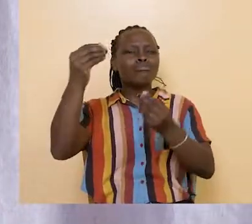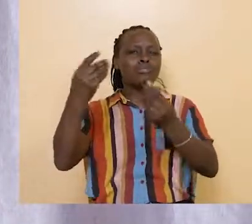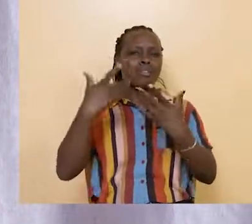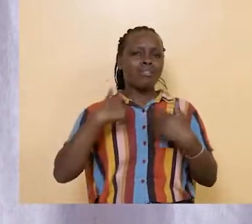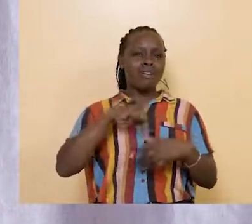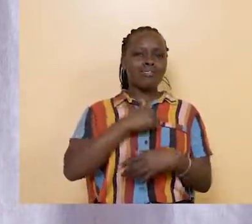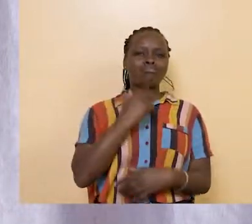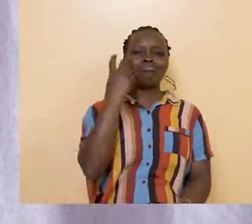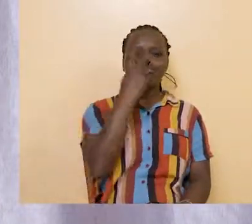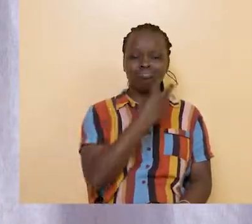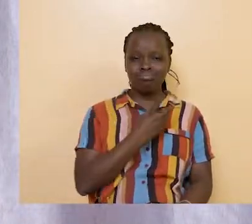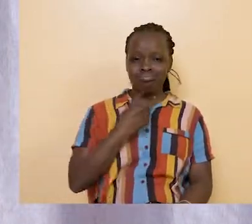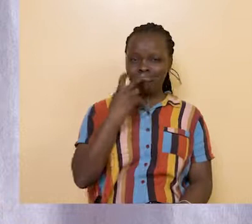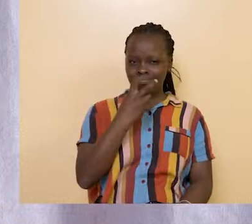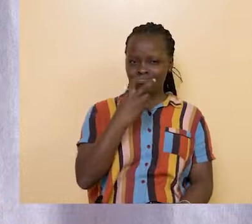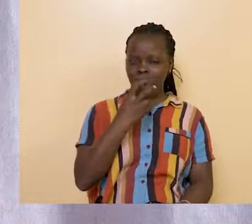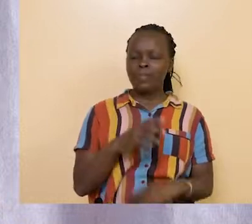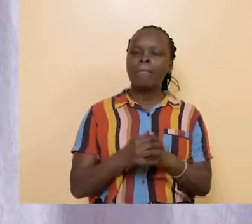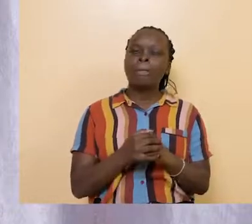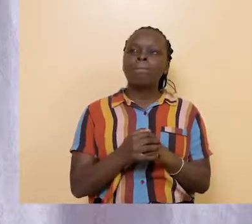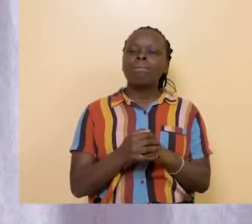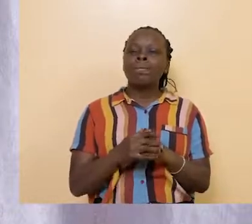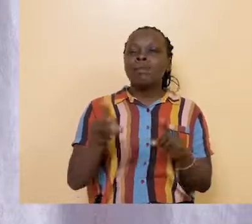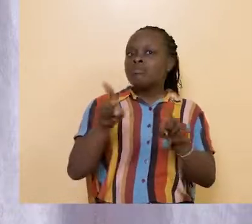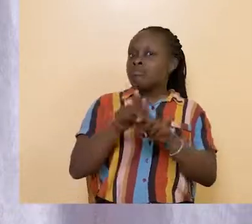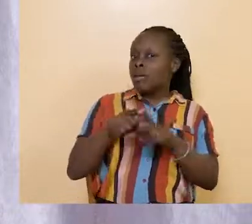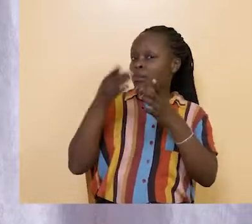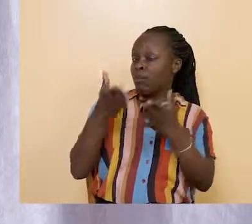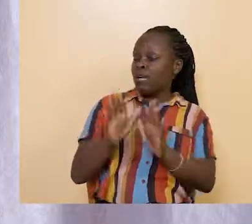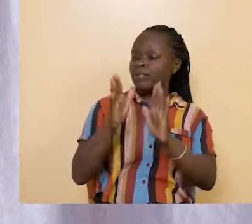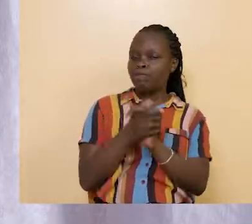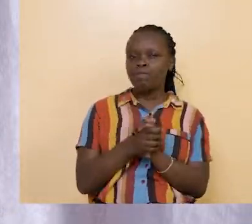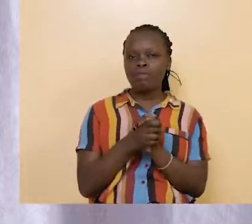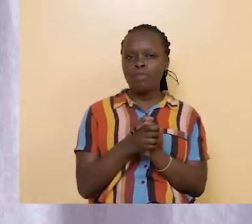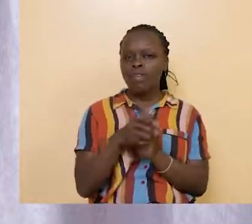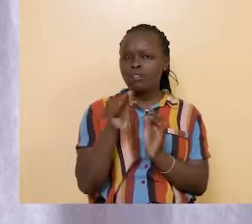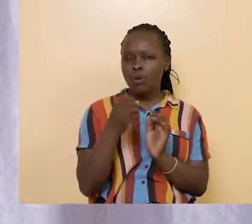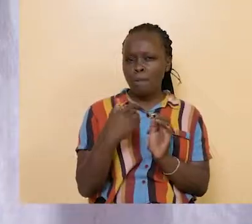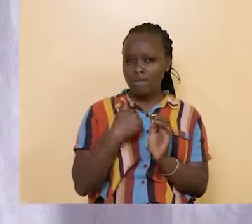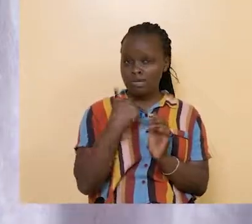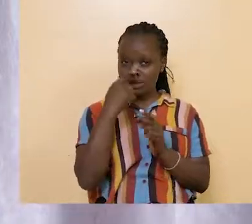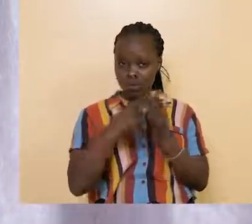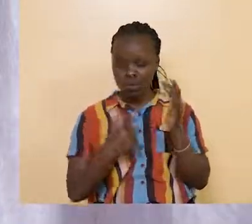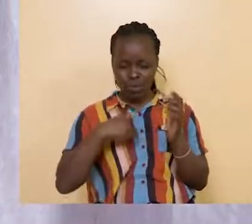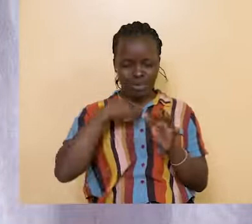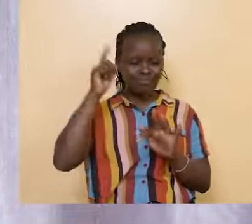image and gave us the mandate to take dominion over his creation. And so as I said